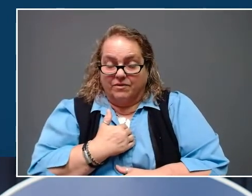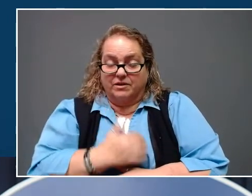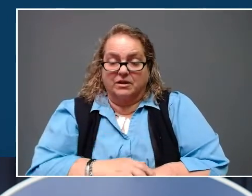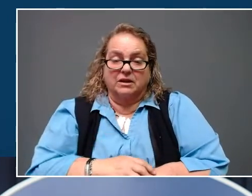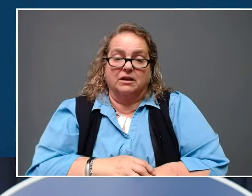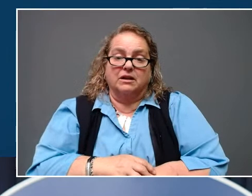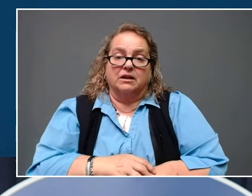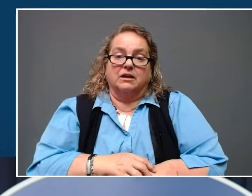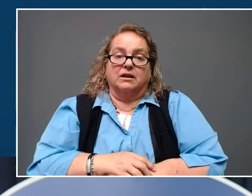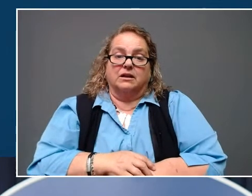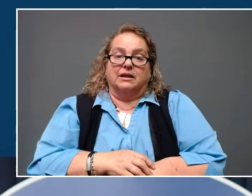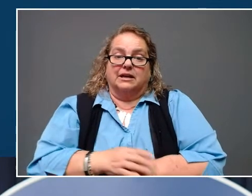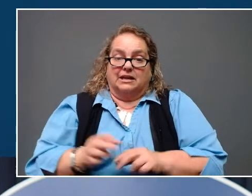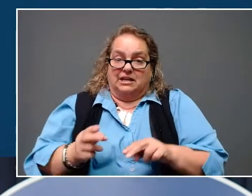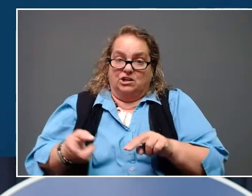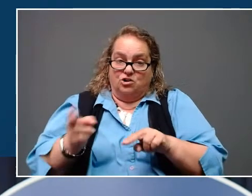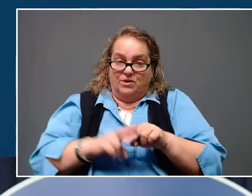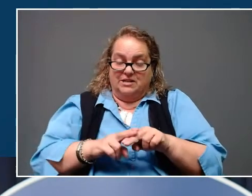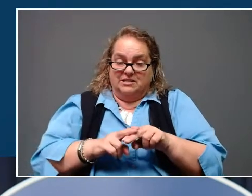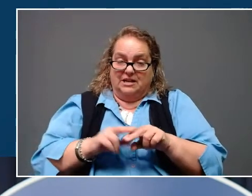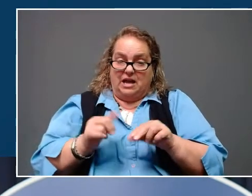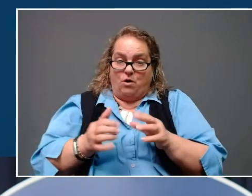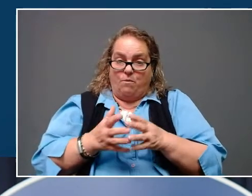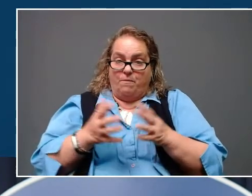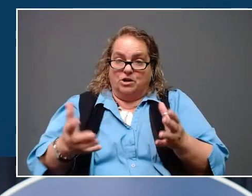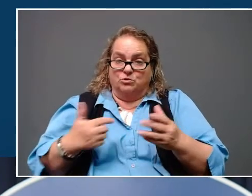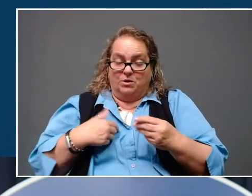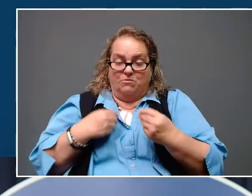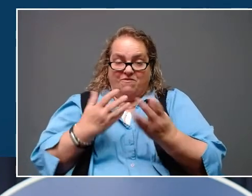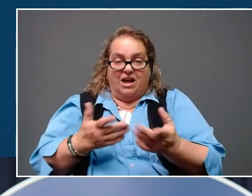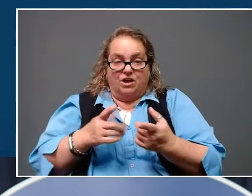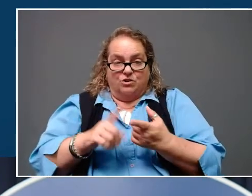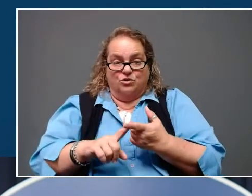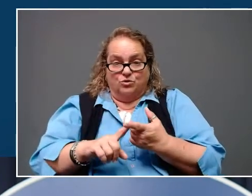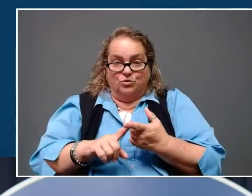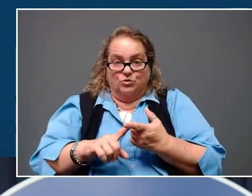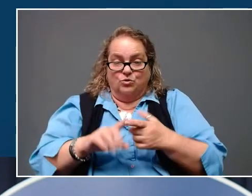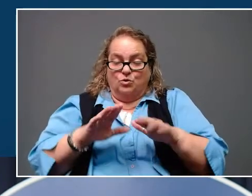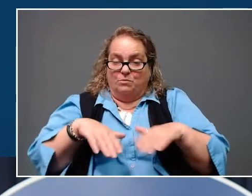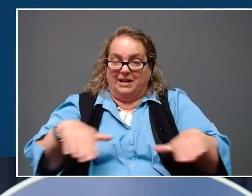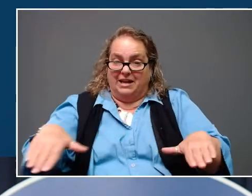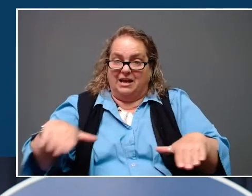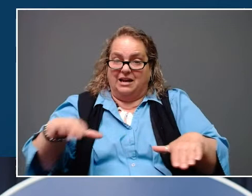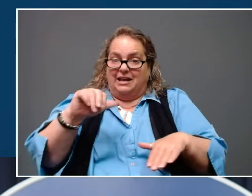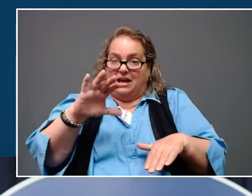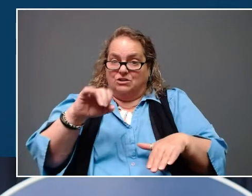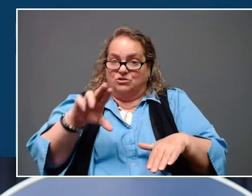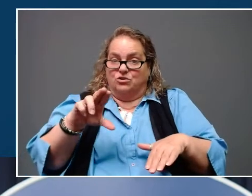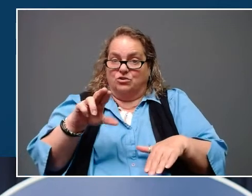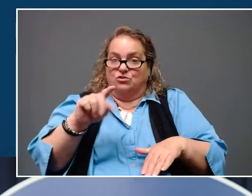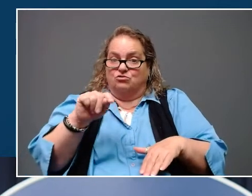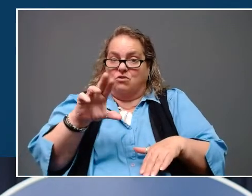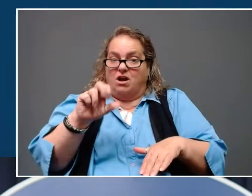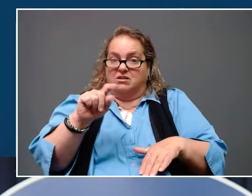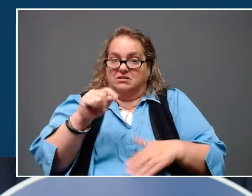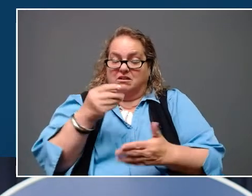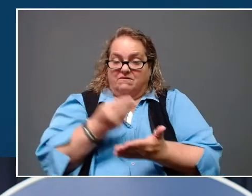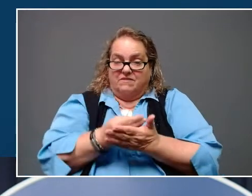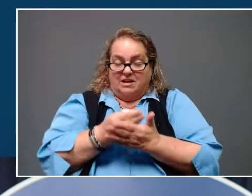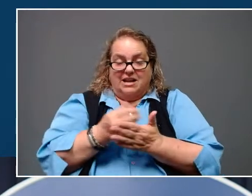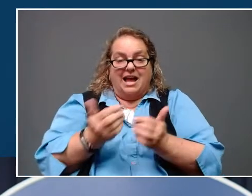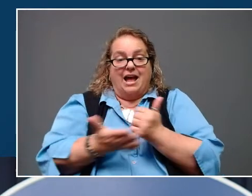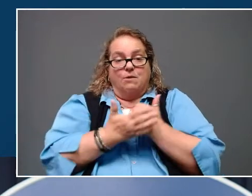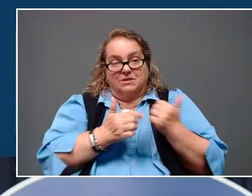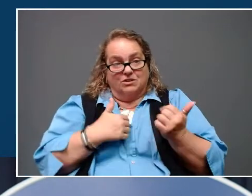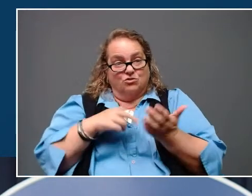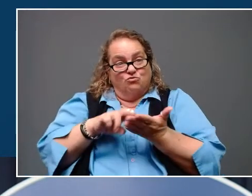Increasing the amount that we provide to the Pediatric Cancer Trust Fund not only helps us research that next